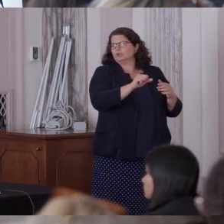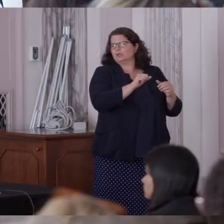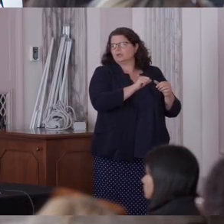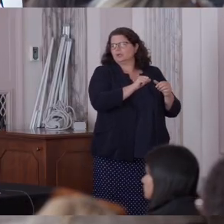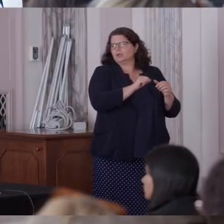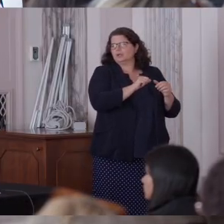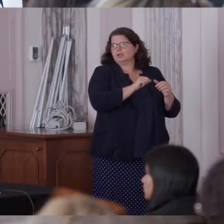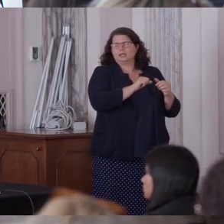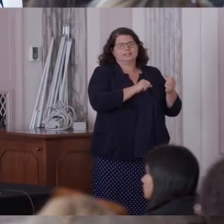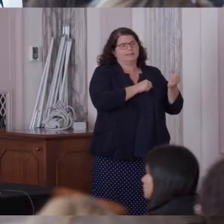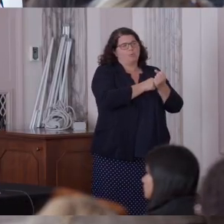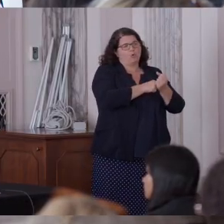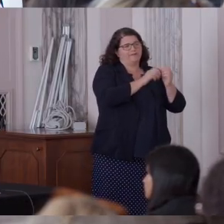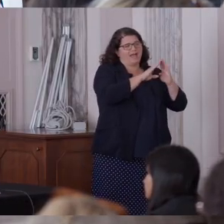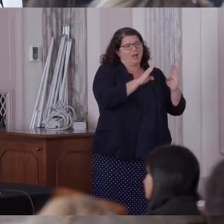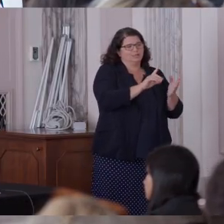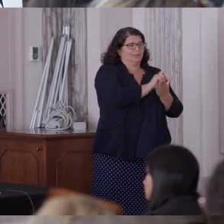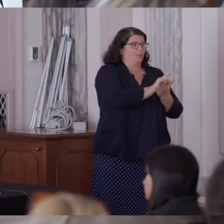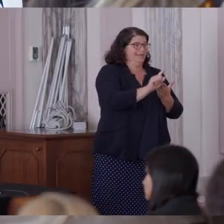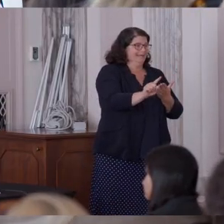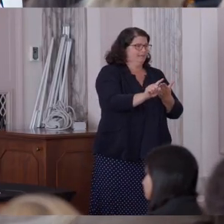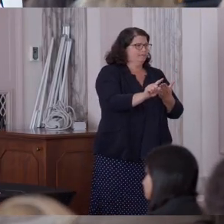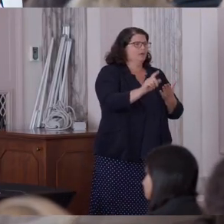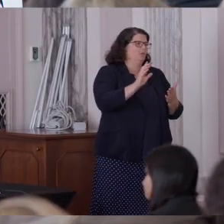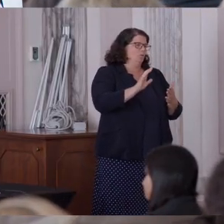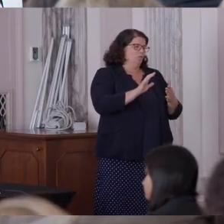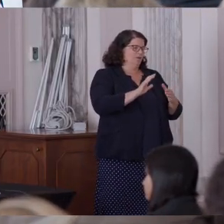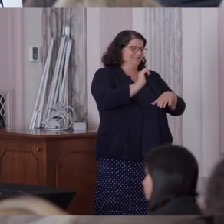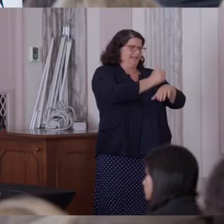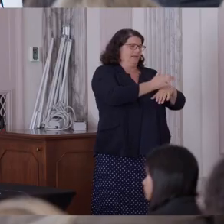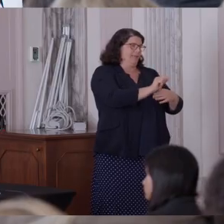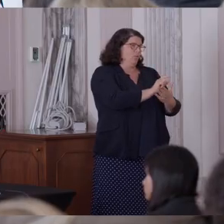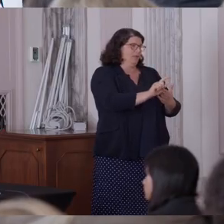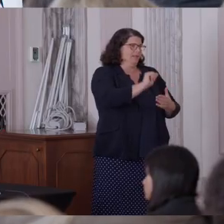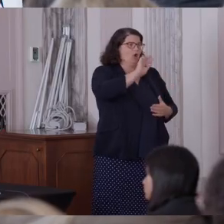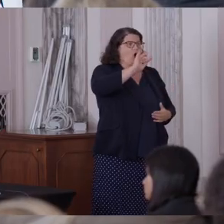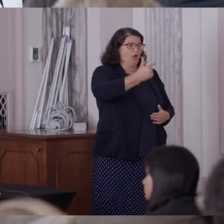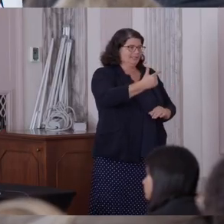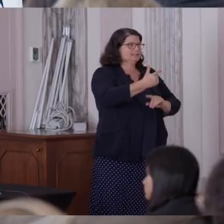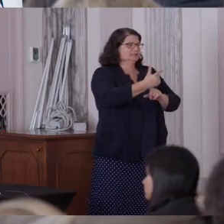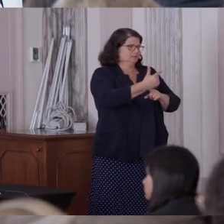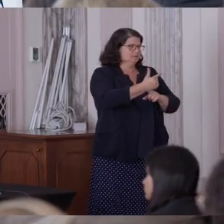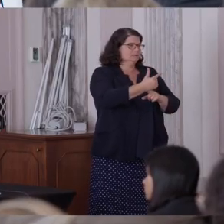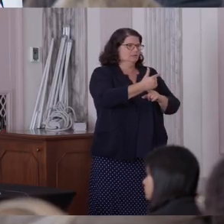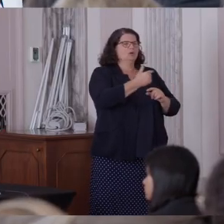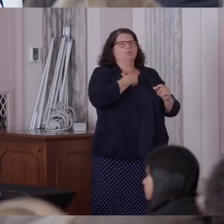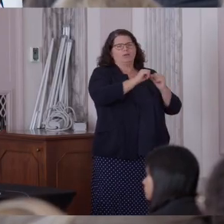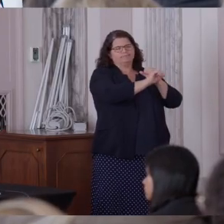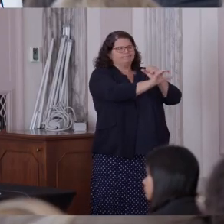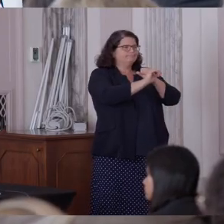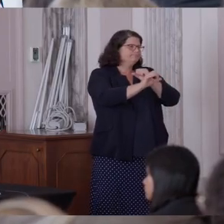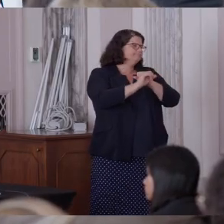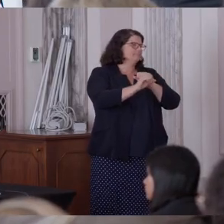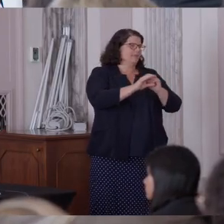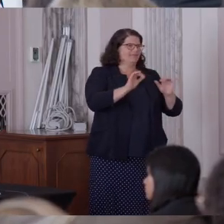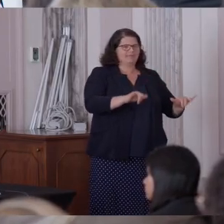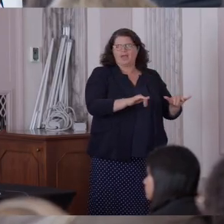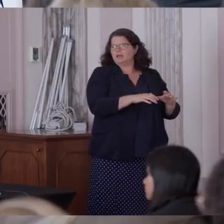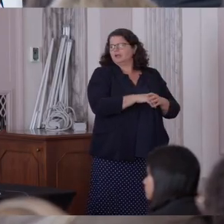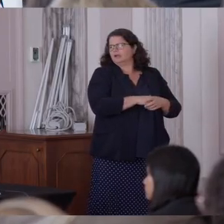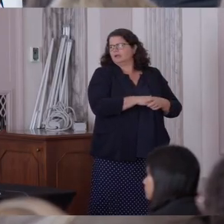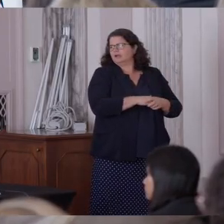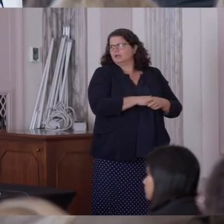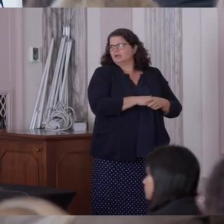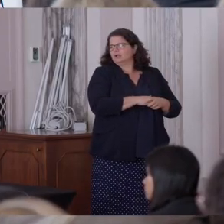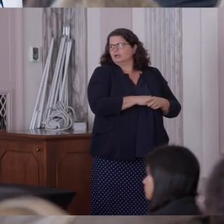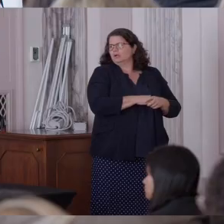Supportive Housing Week. We're doing it in August. My colleague Katie Kitchen will give me the dates if I can't remember it. What week? Supportive Housing Week, the